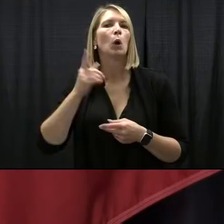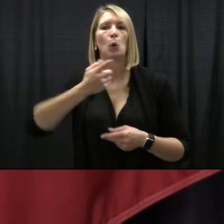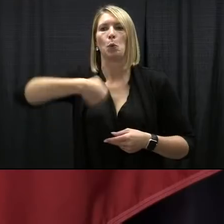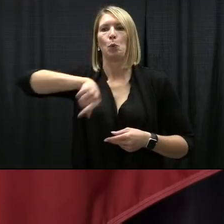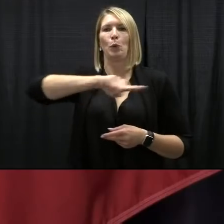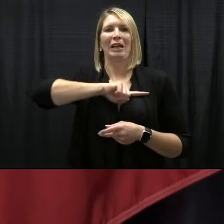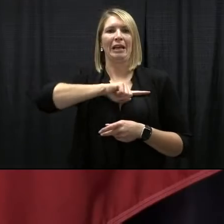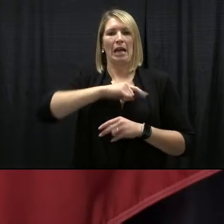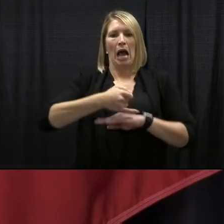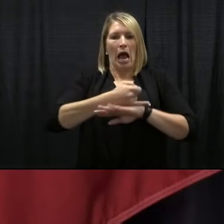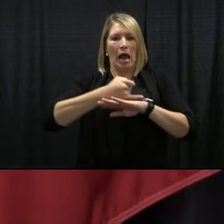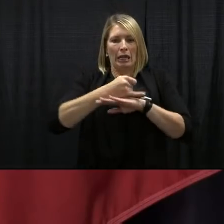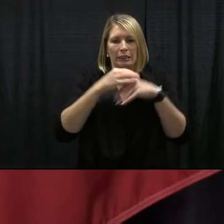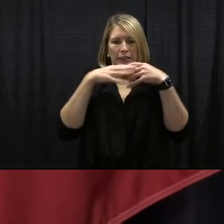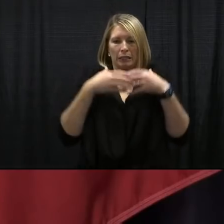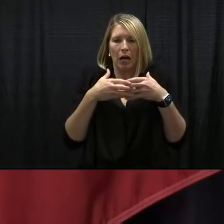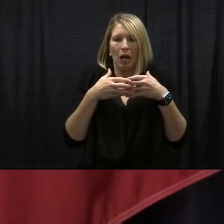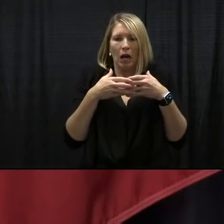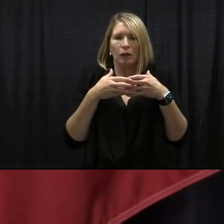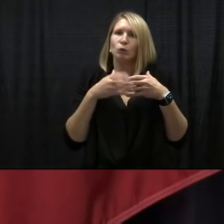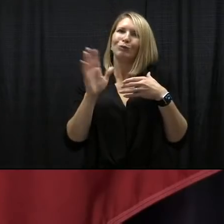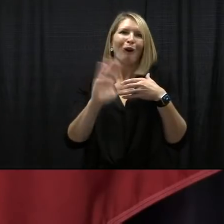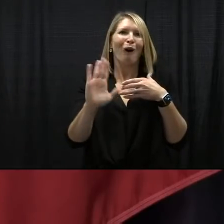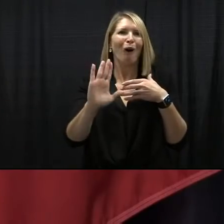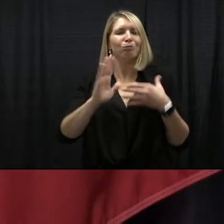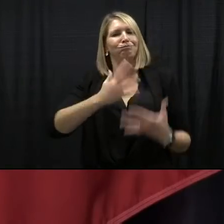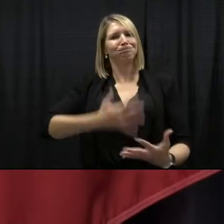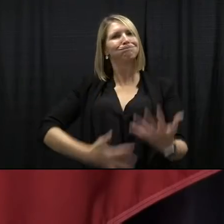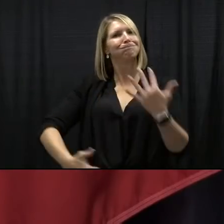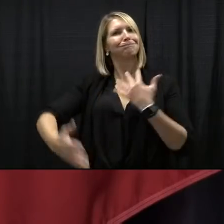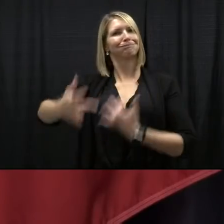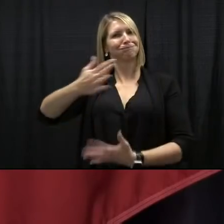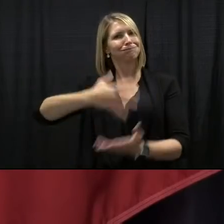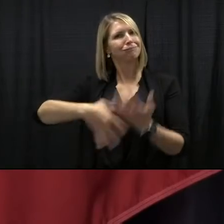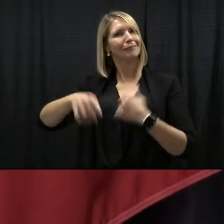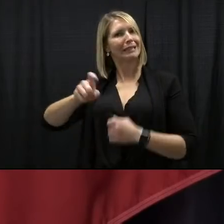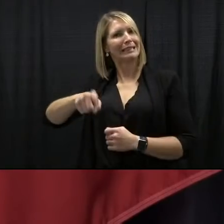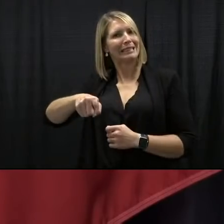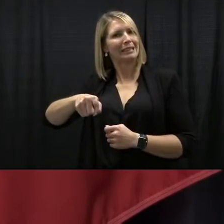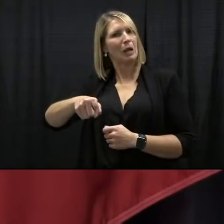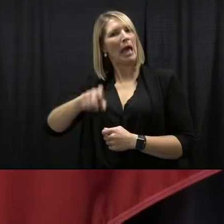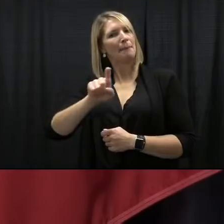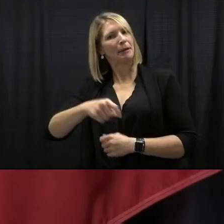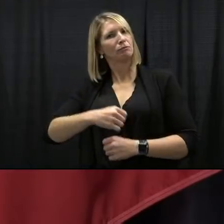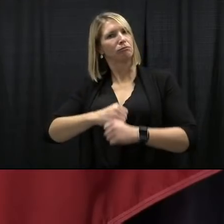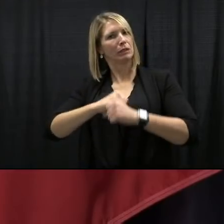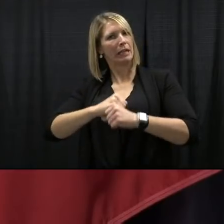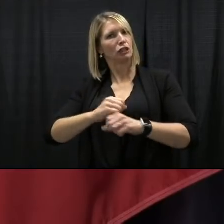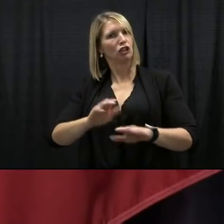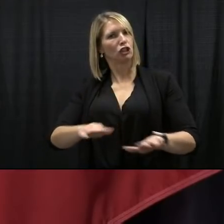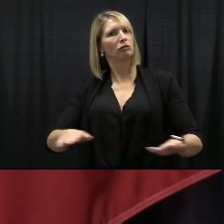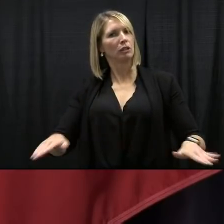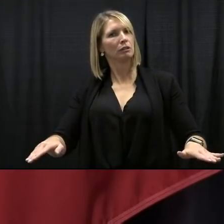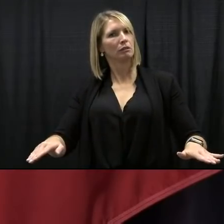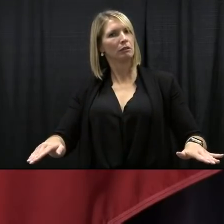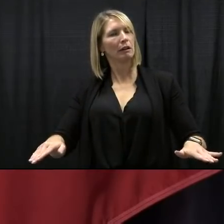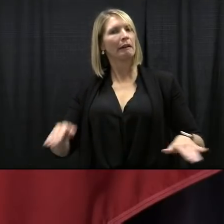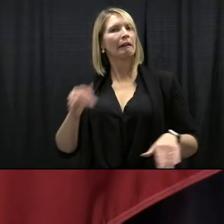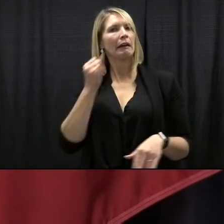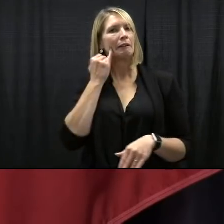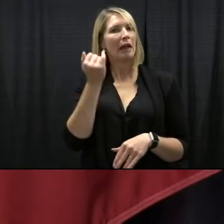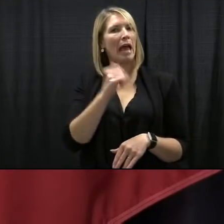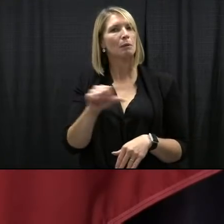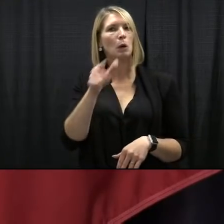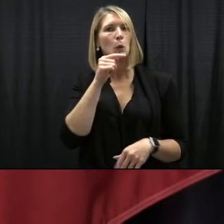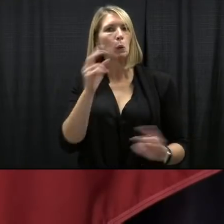community, and we all need to do our part to protect those around us, especially the children who cannot yet be vaccinated. For anyone just joining us, there are a